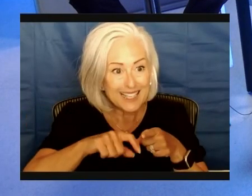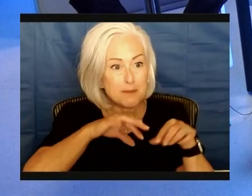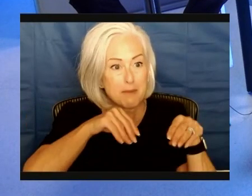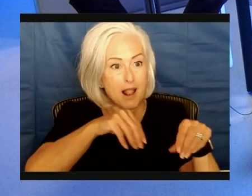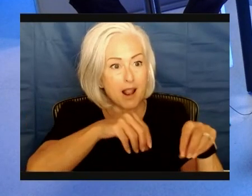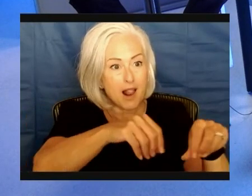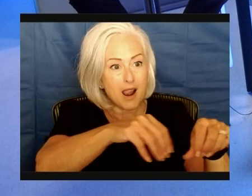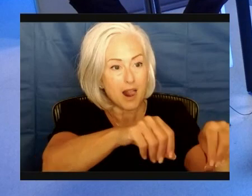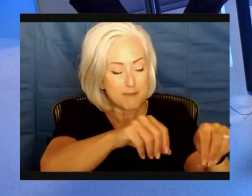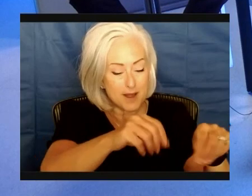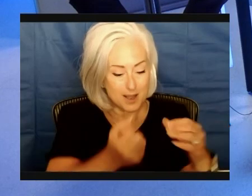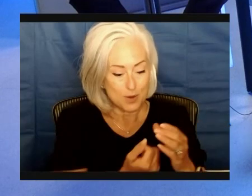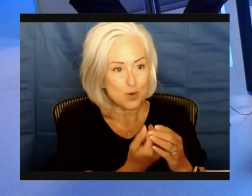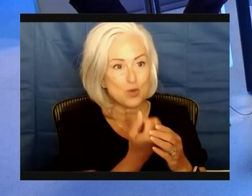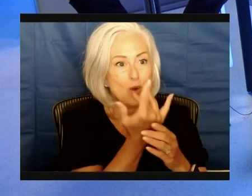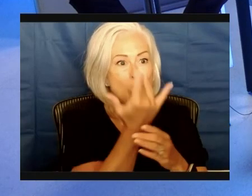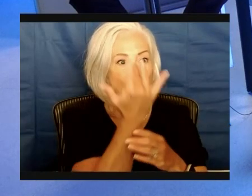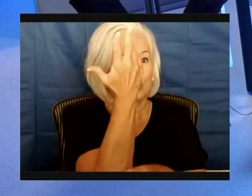Dr. Haile,